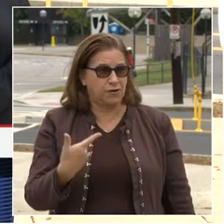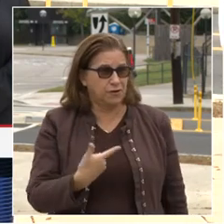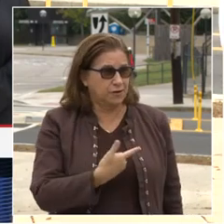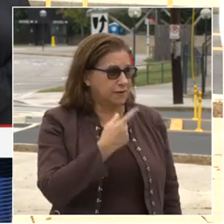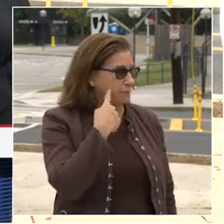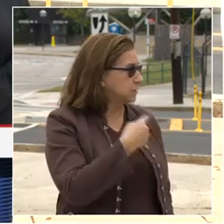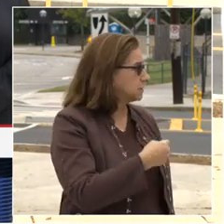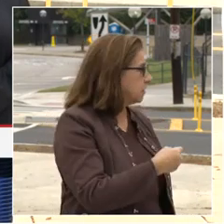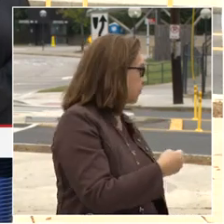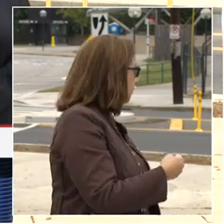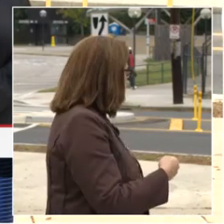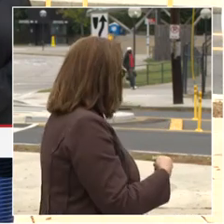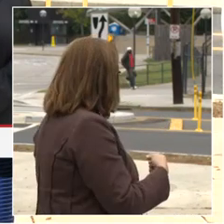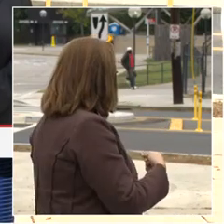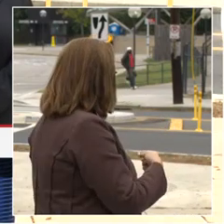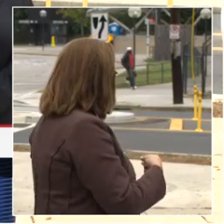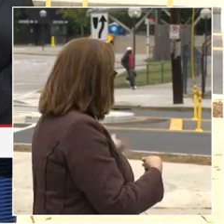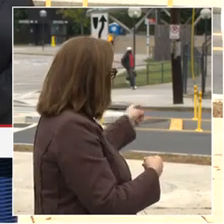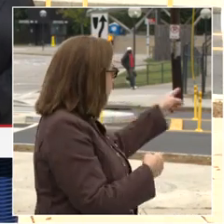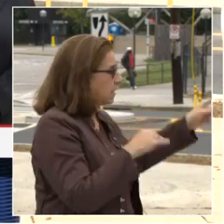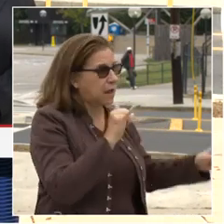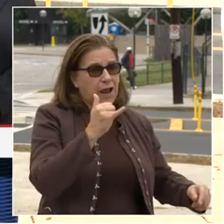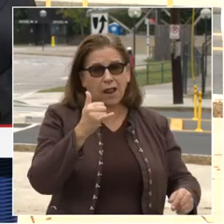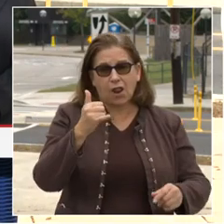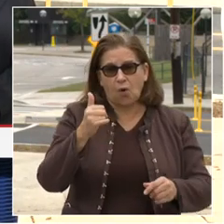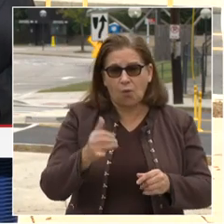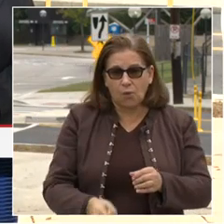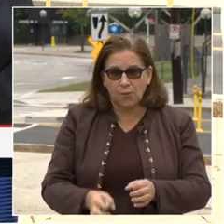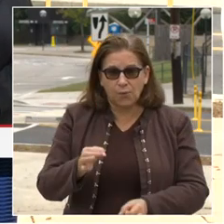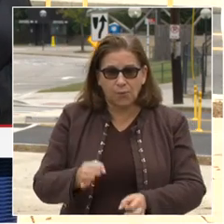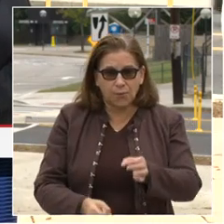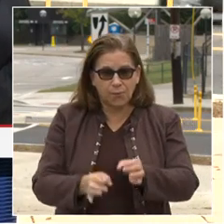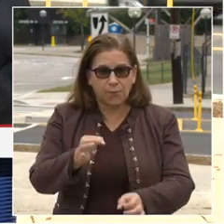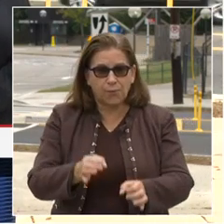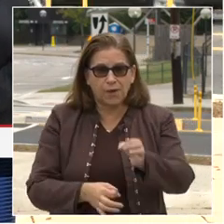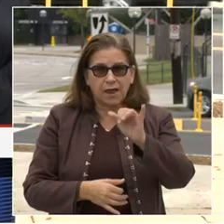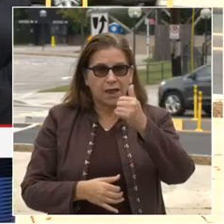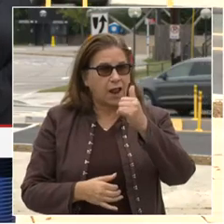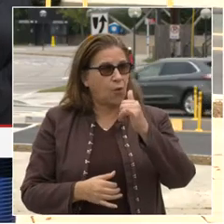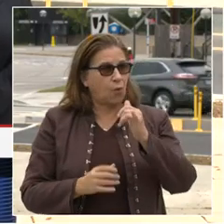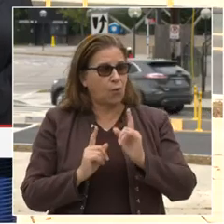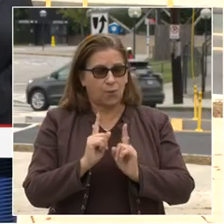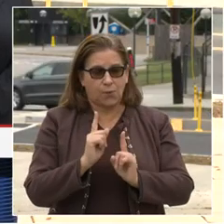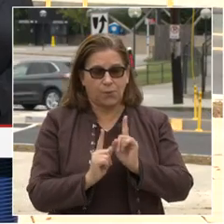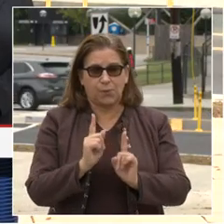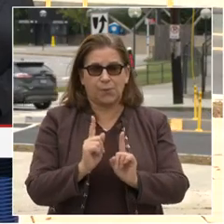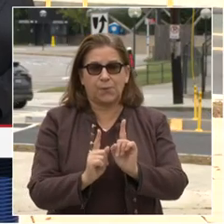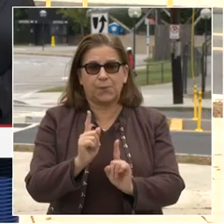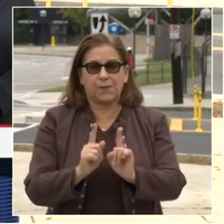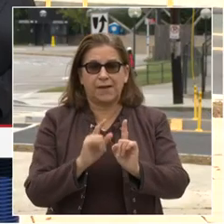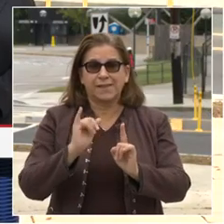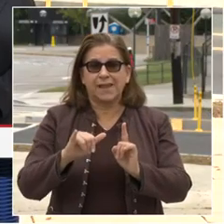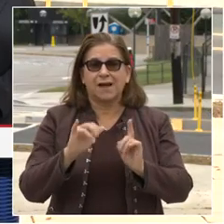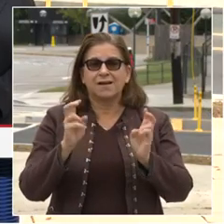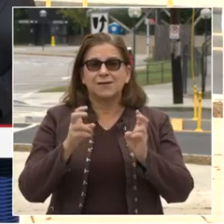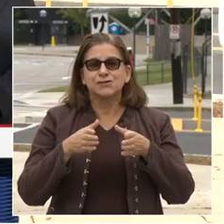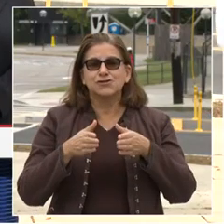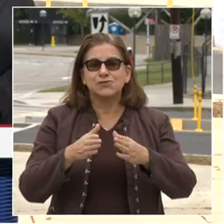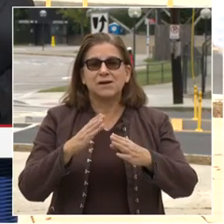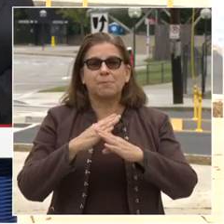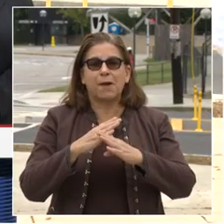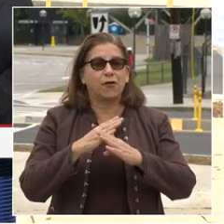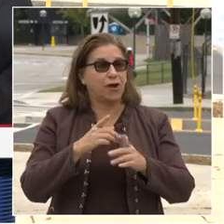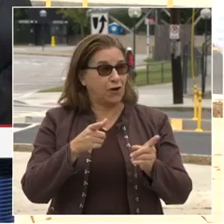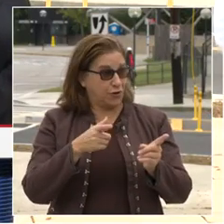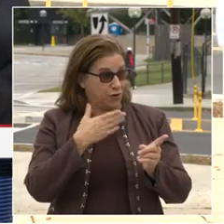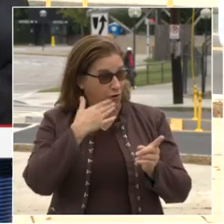here. But the line just ended at the barrier, and I don't know if you, Mr. Director, if you're aware of this. The line just ended at the barrier, and as a